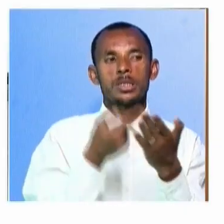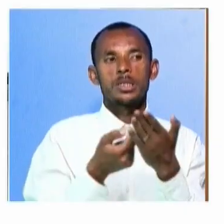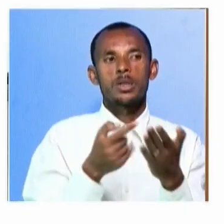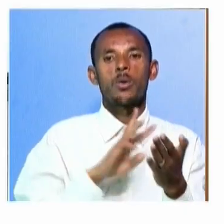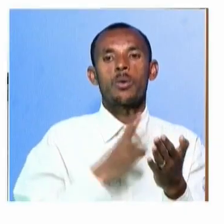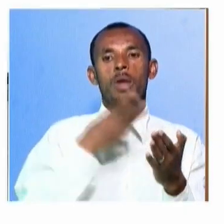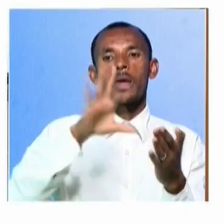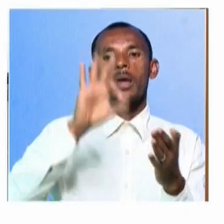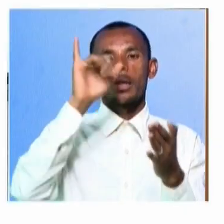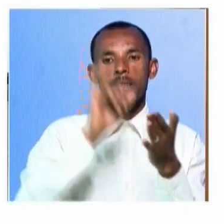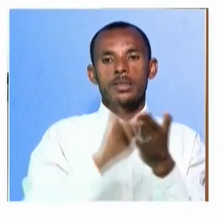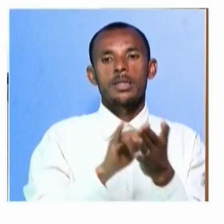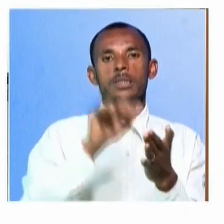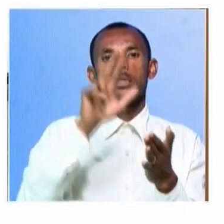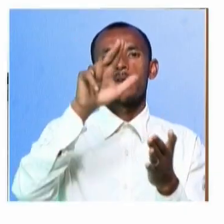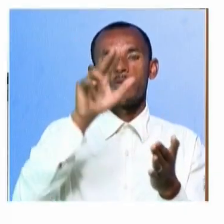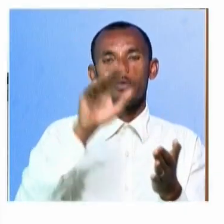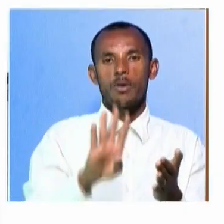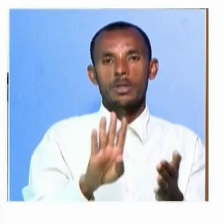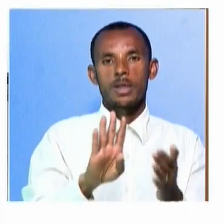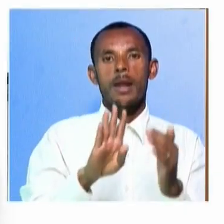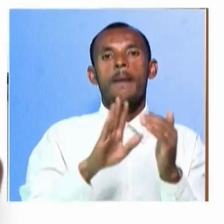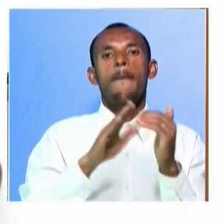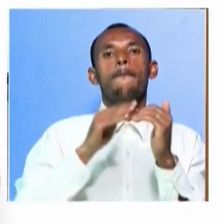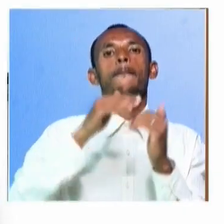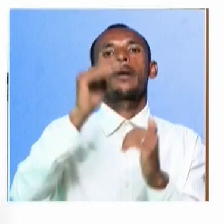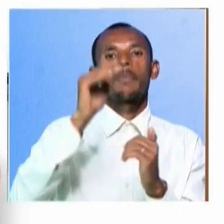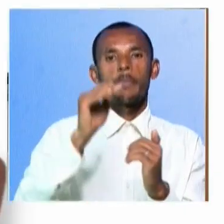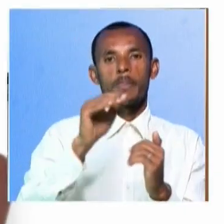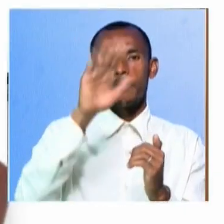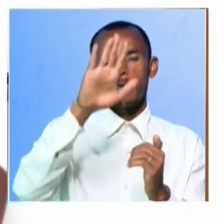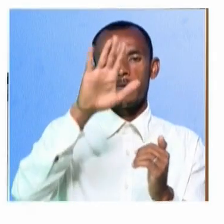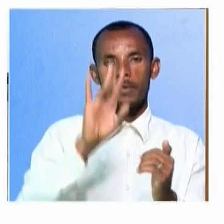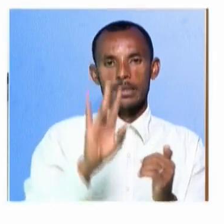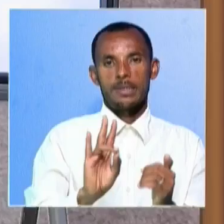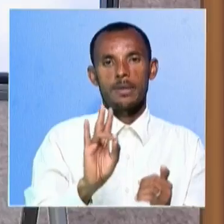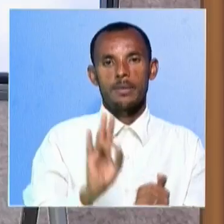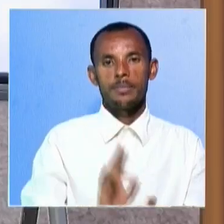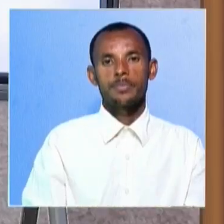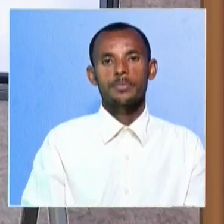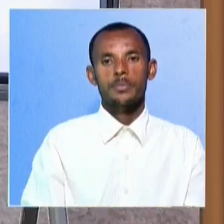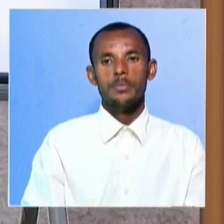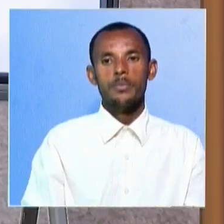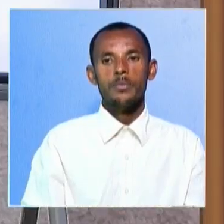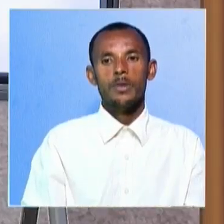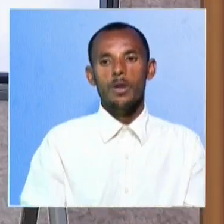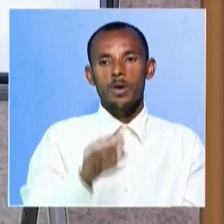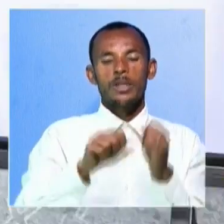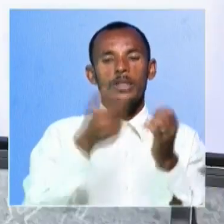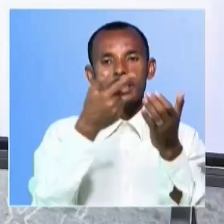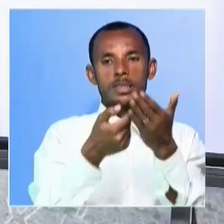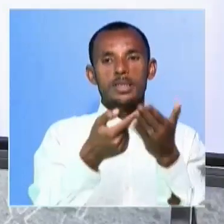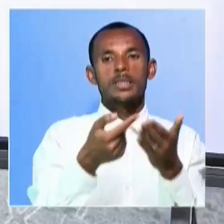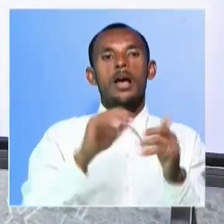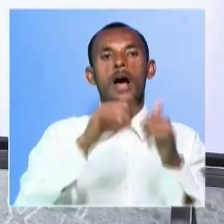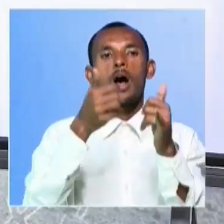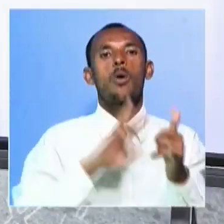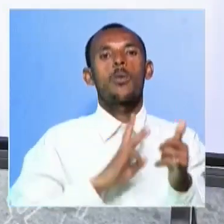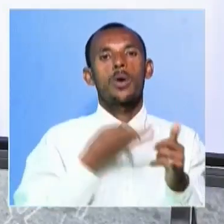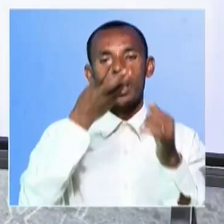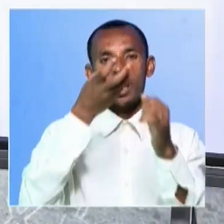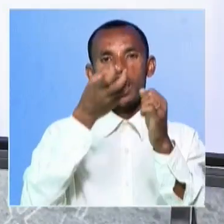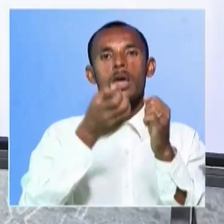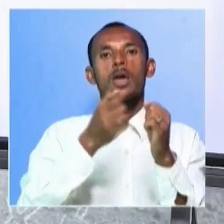that 3 over 4 is bigger than 5 over 7. Okay? So, this is how we